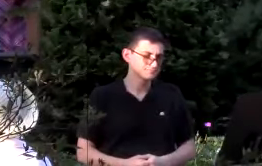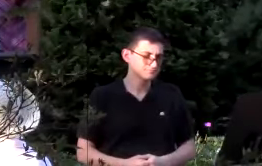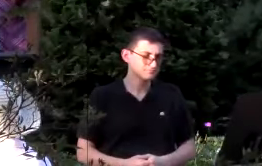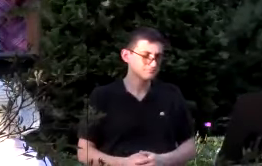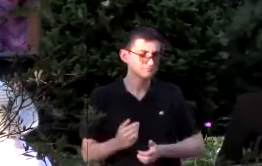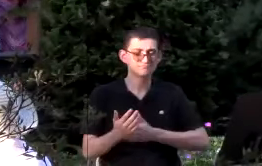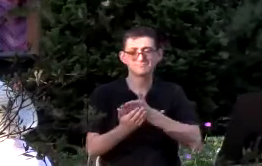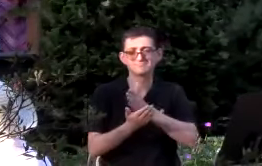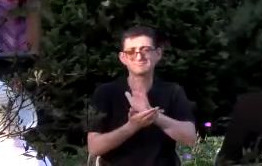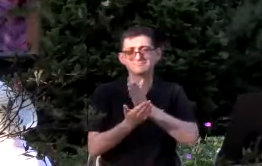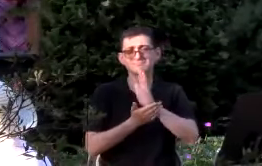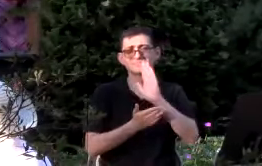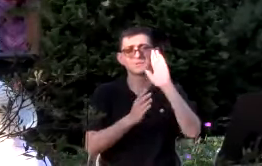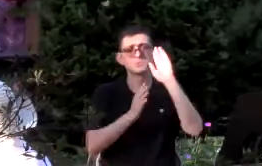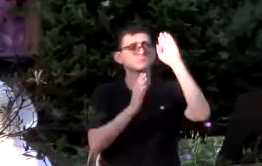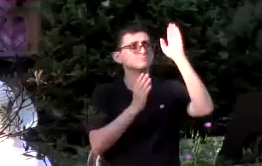Adonai,